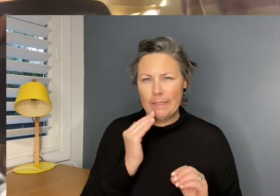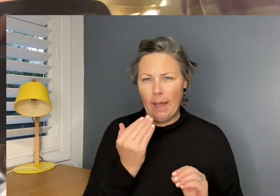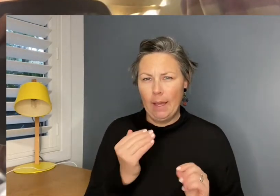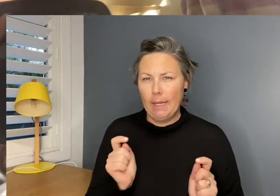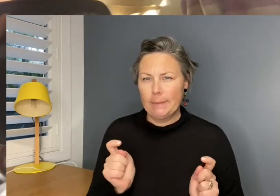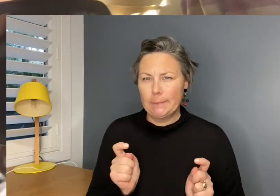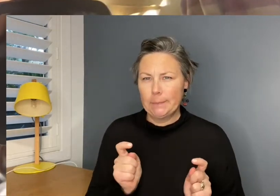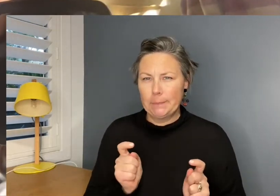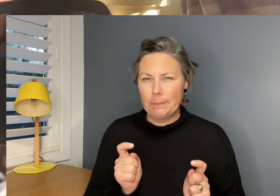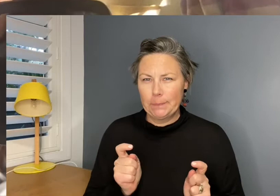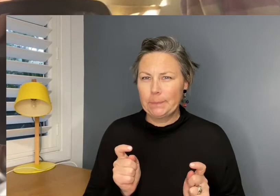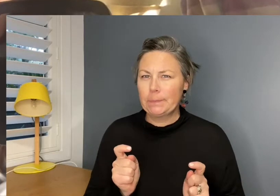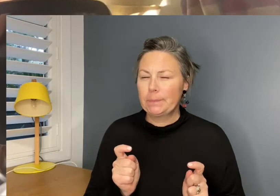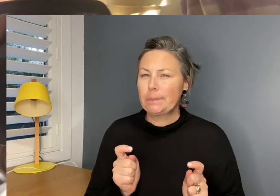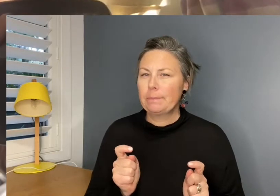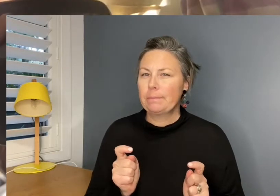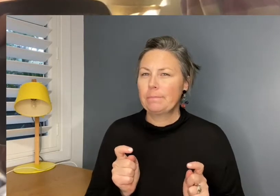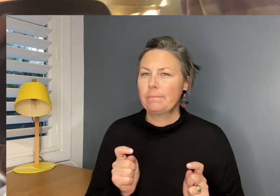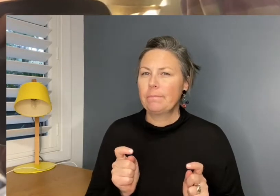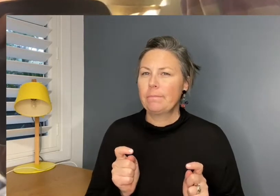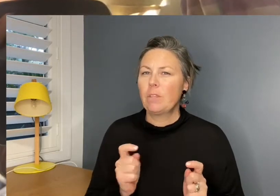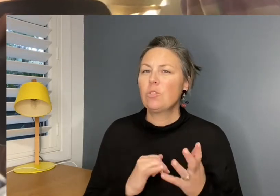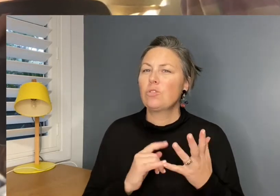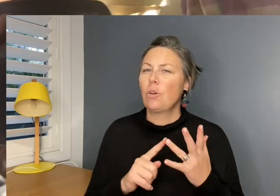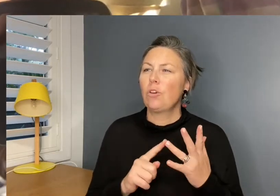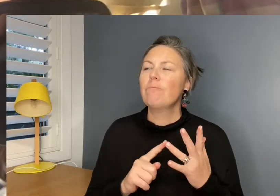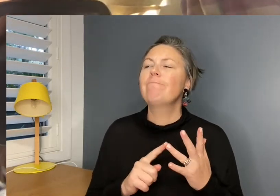tight, strong contraction.